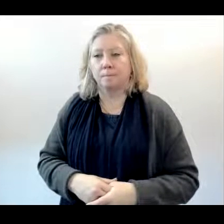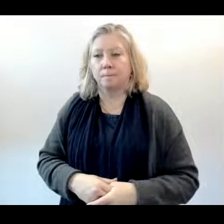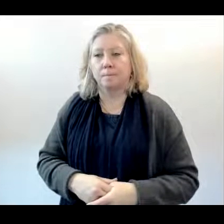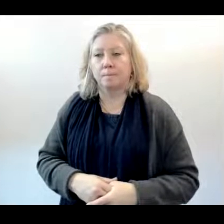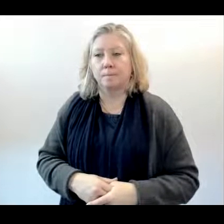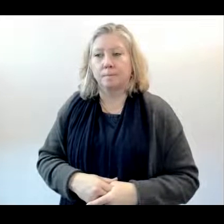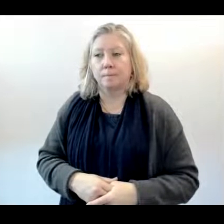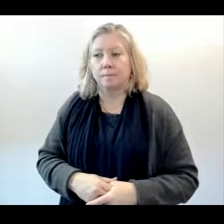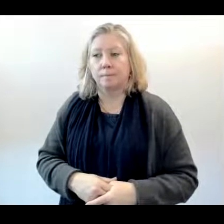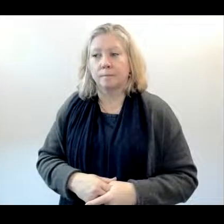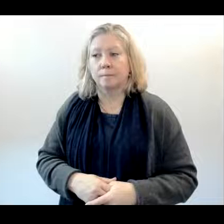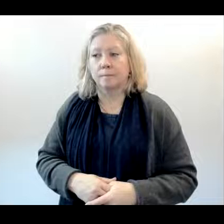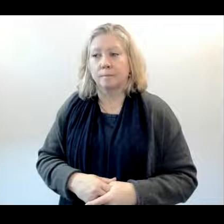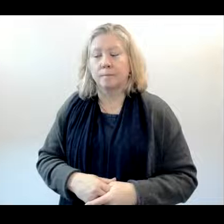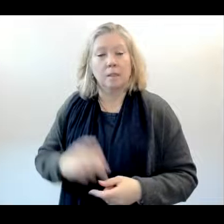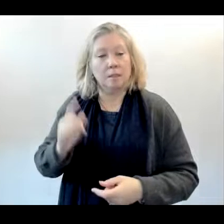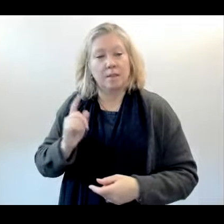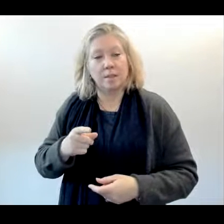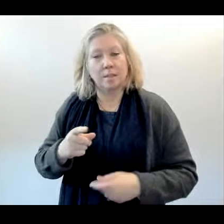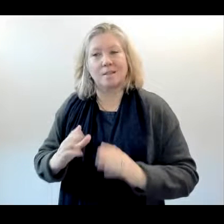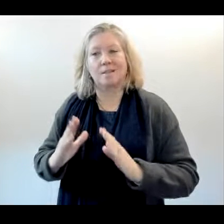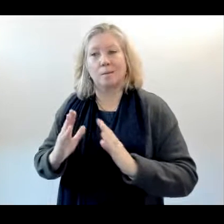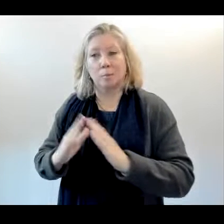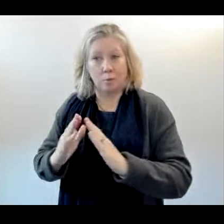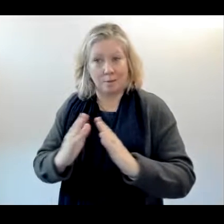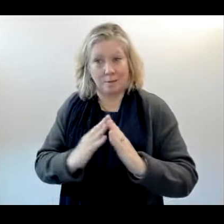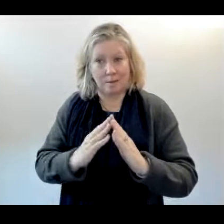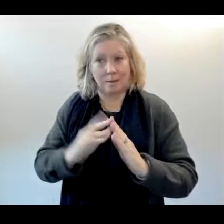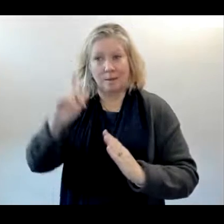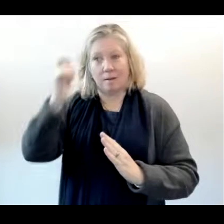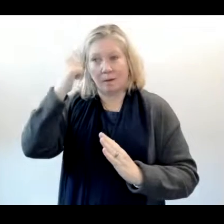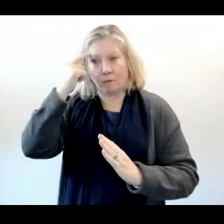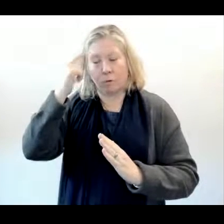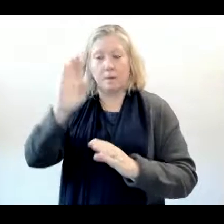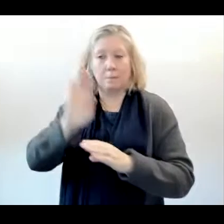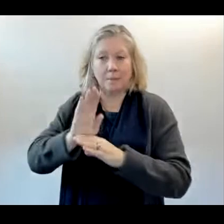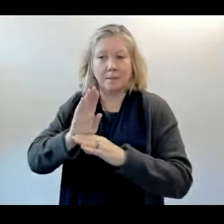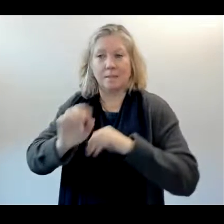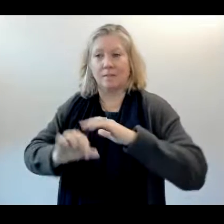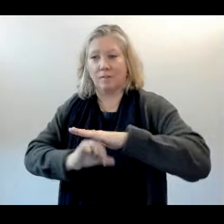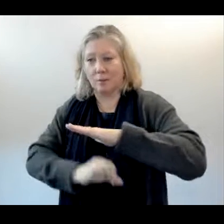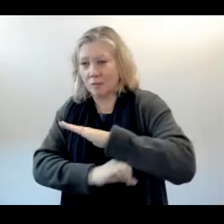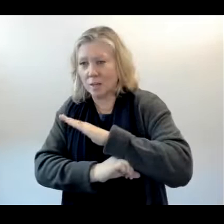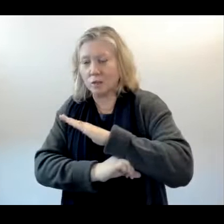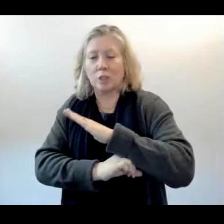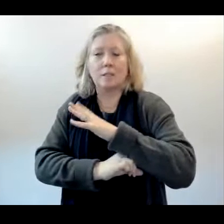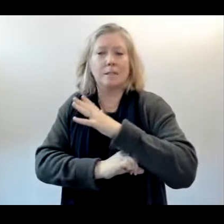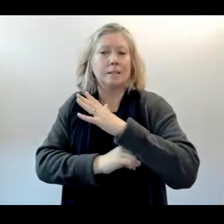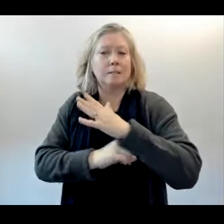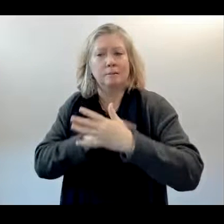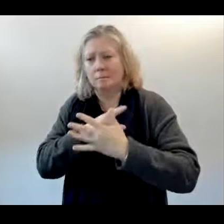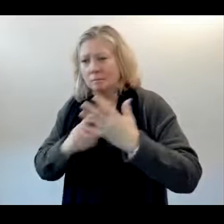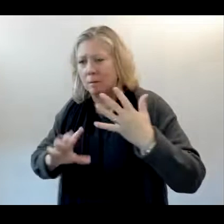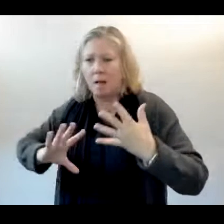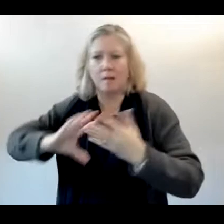like I said, this is a community, government, business, foundation, all